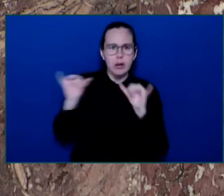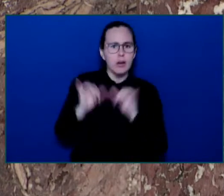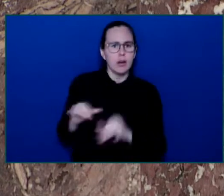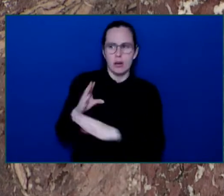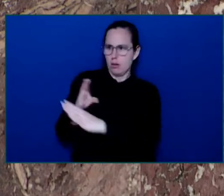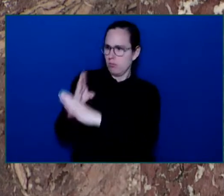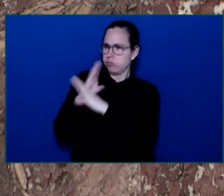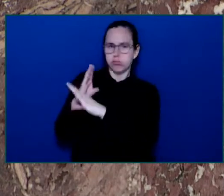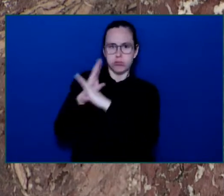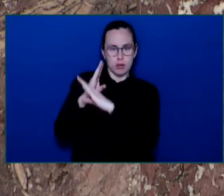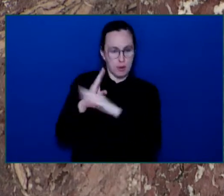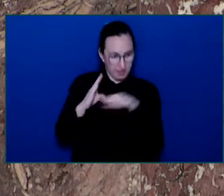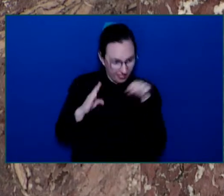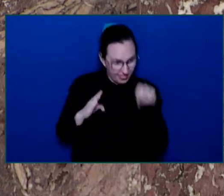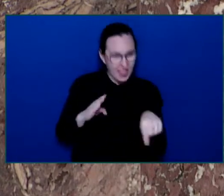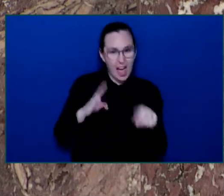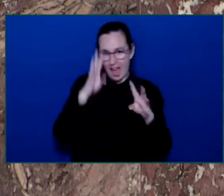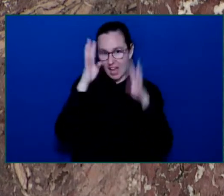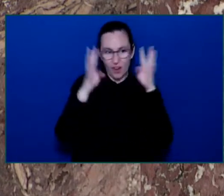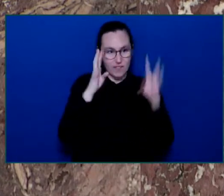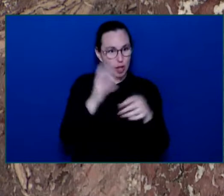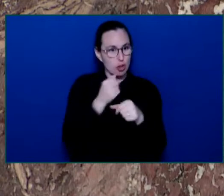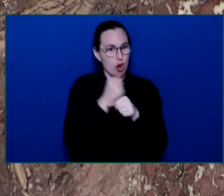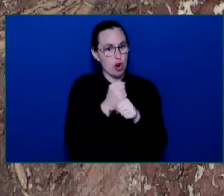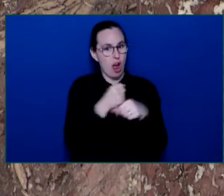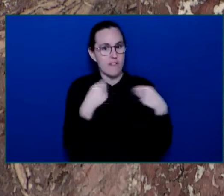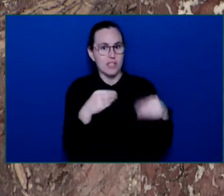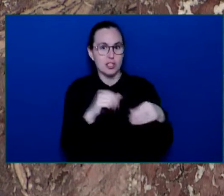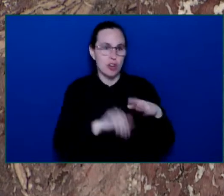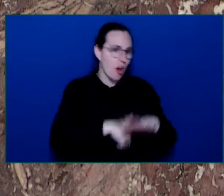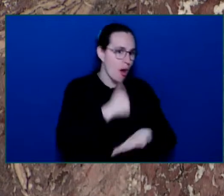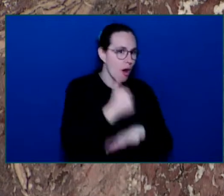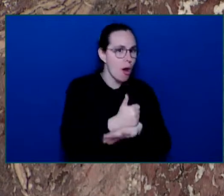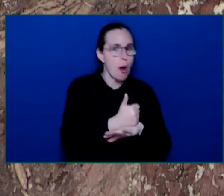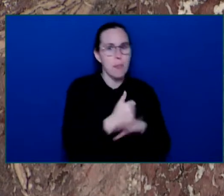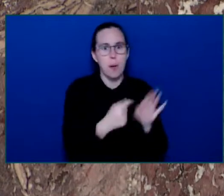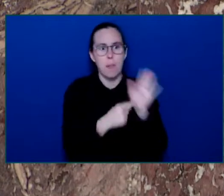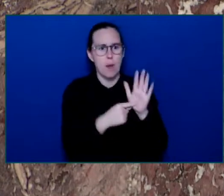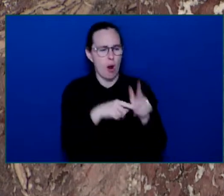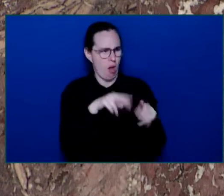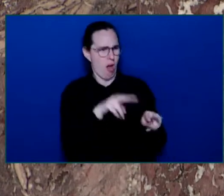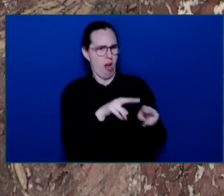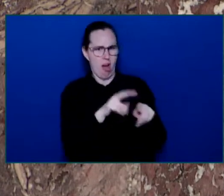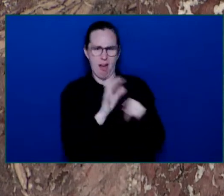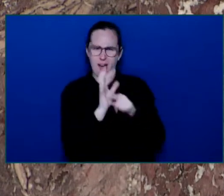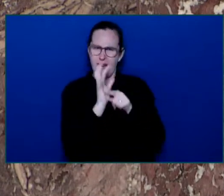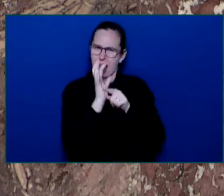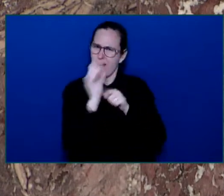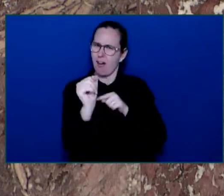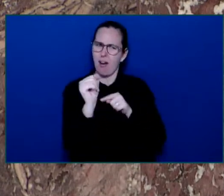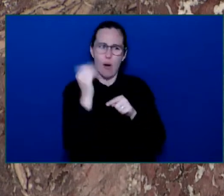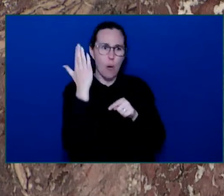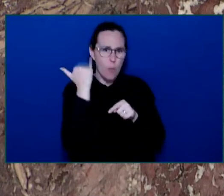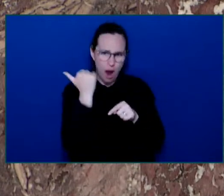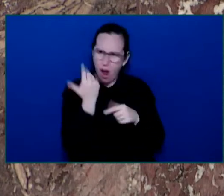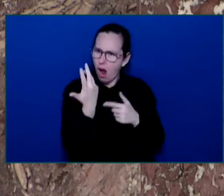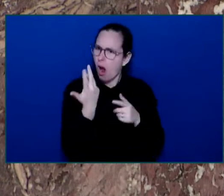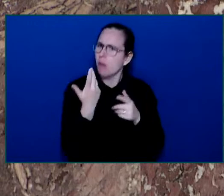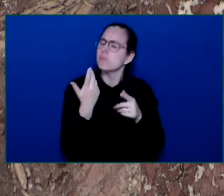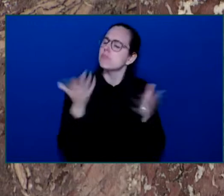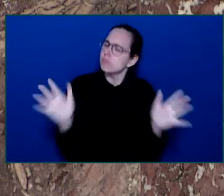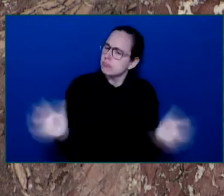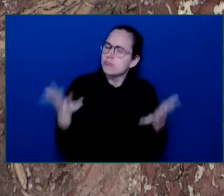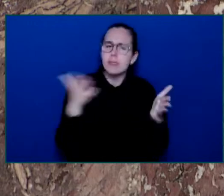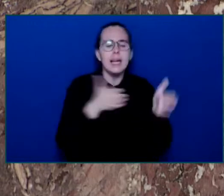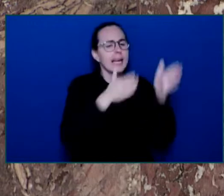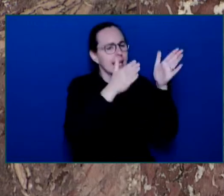limitless potential of every individual. It stands as a pioneer, not just at YVR Airport, but as the